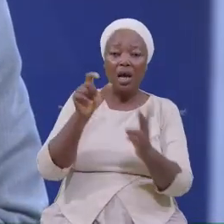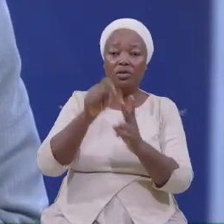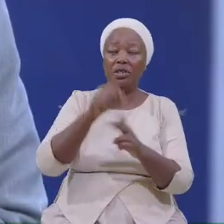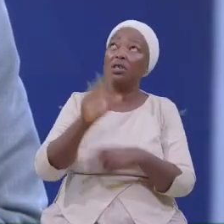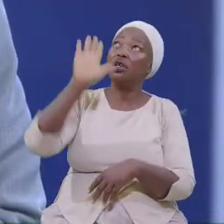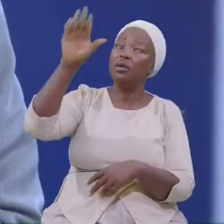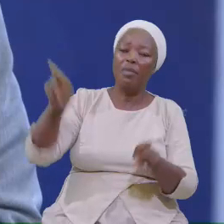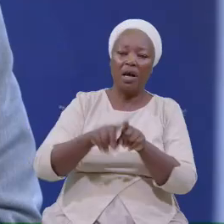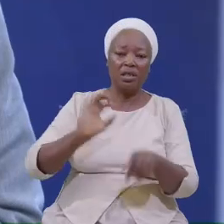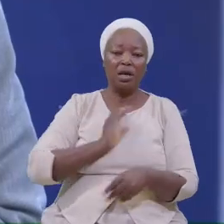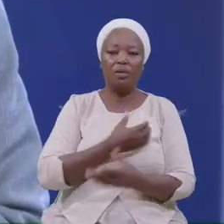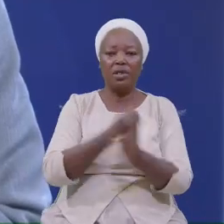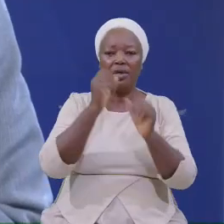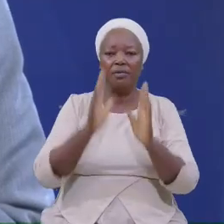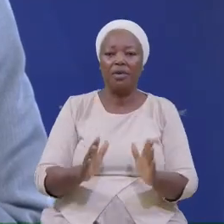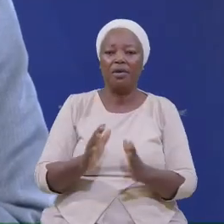Savior.